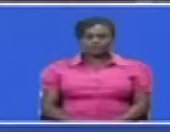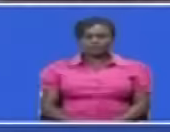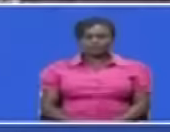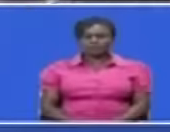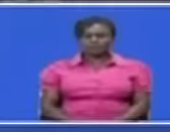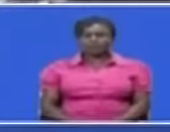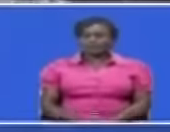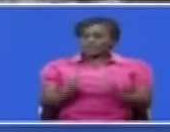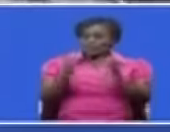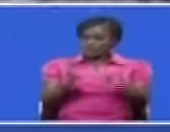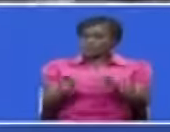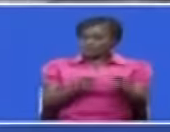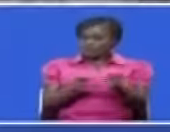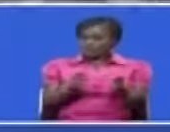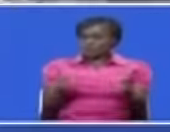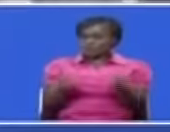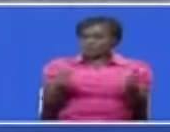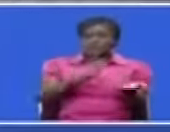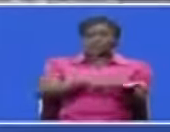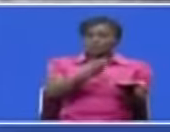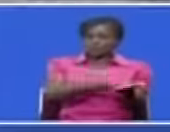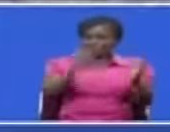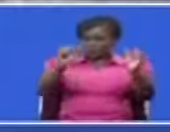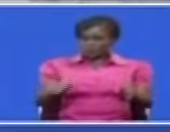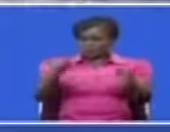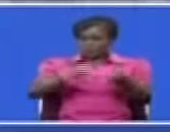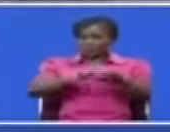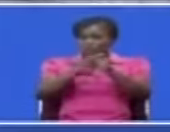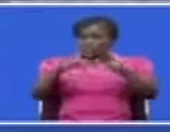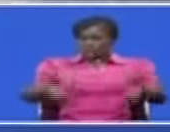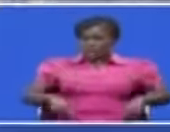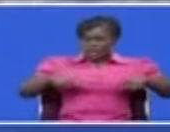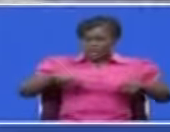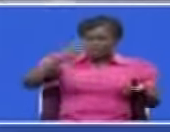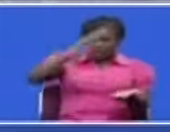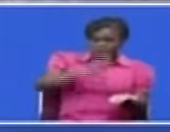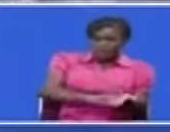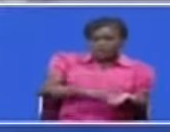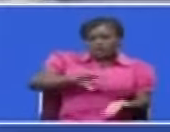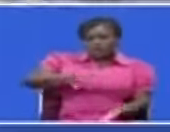If well managed, it is a resource that could transform lives in Migori County.